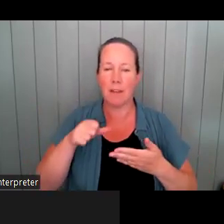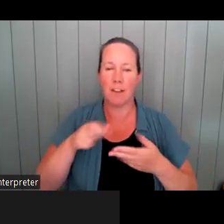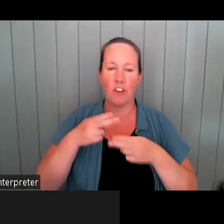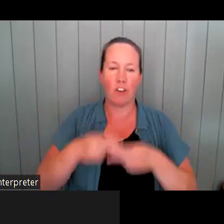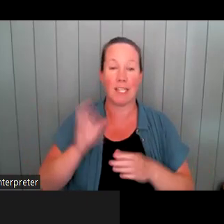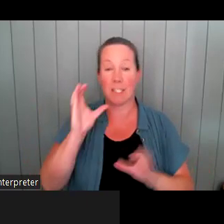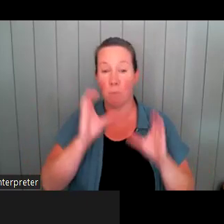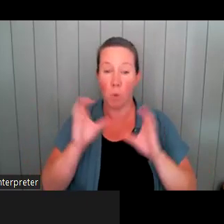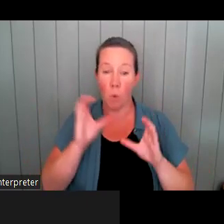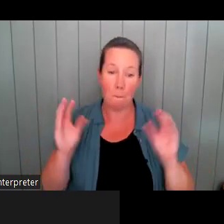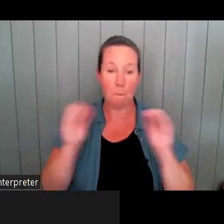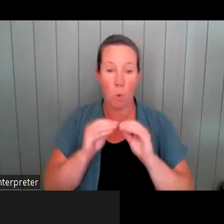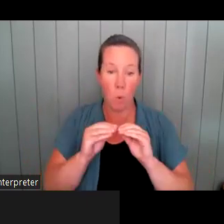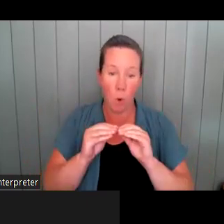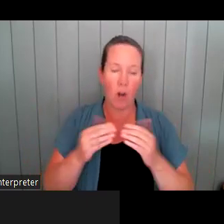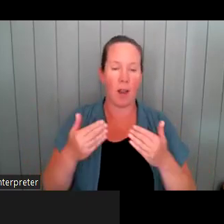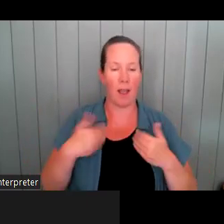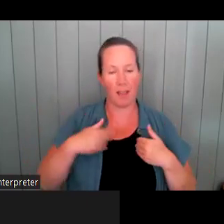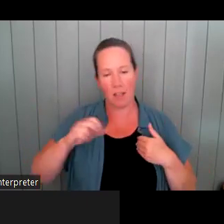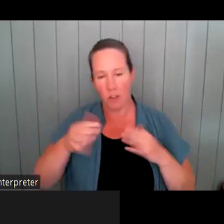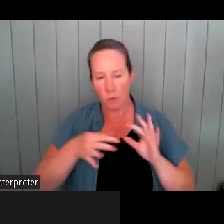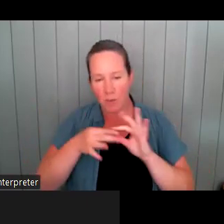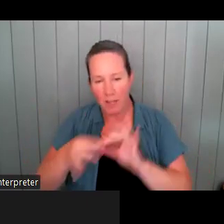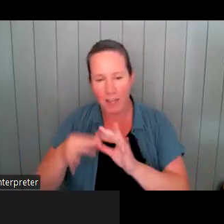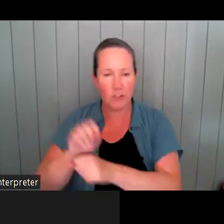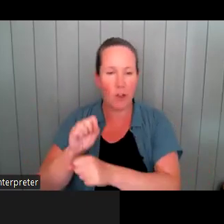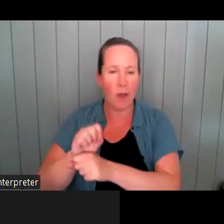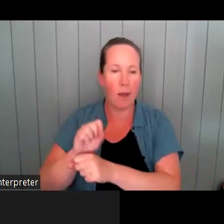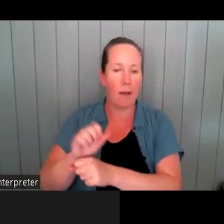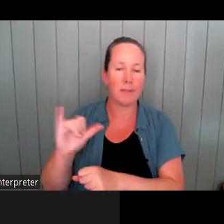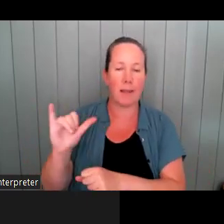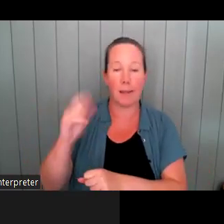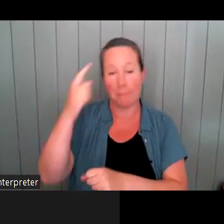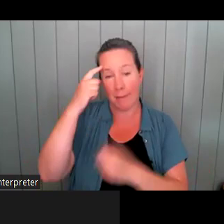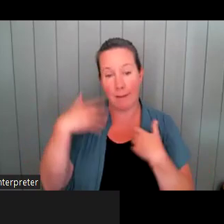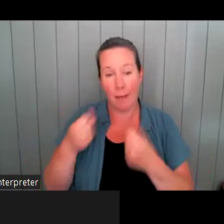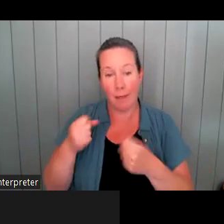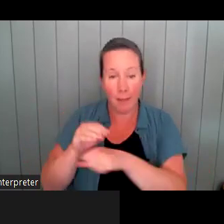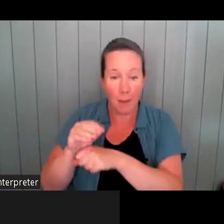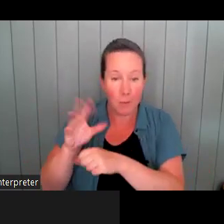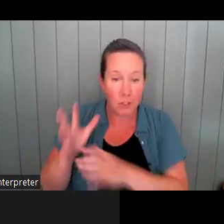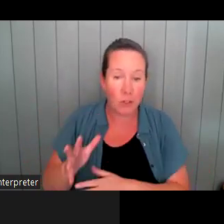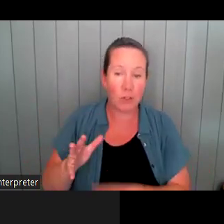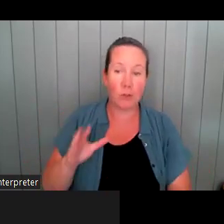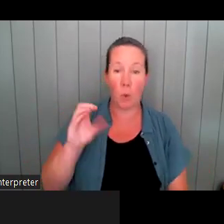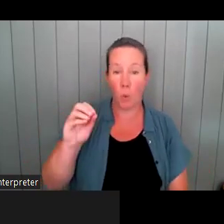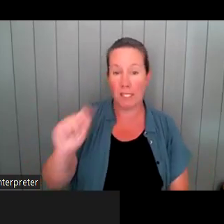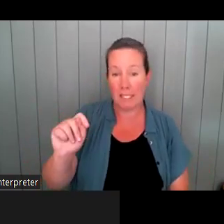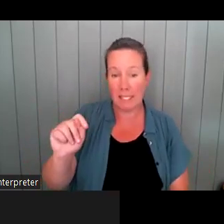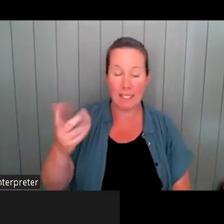related jobs, mental health counselor, occupational therapy, healthcare social